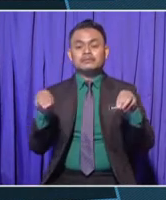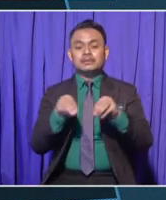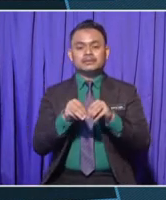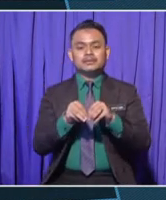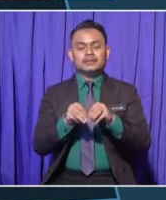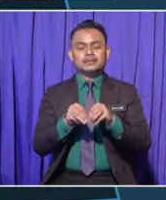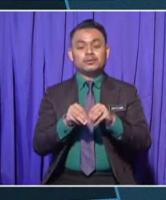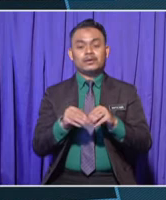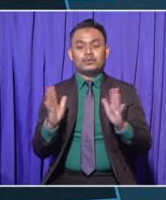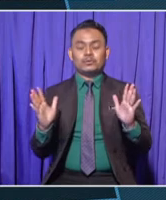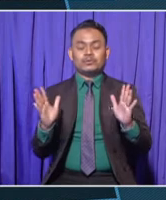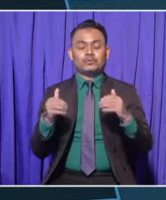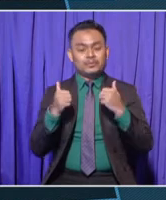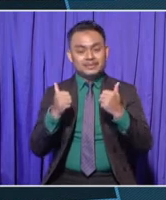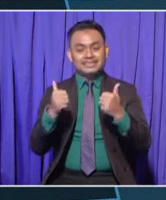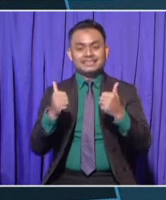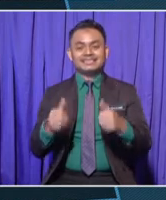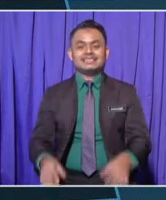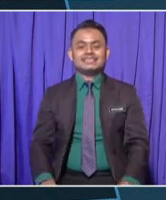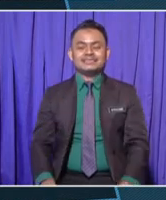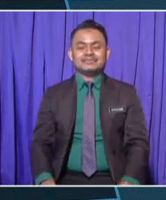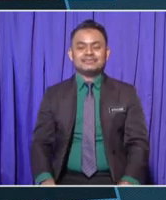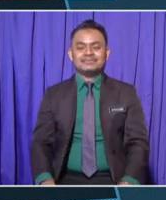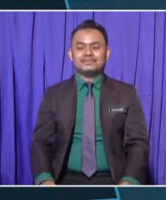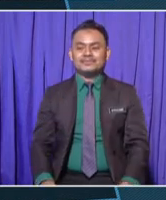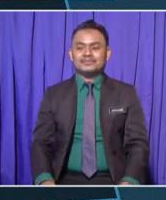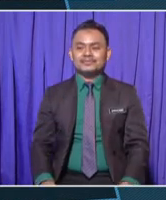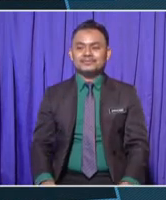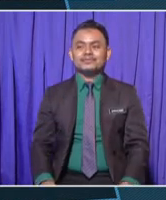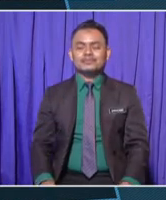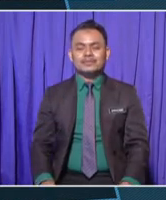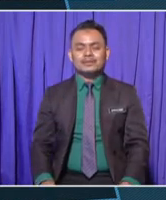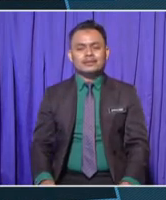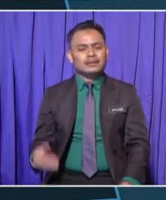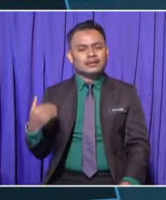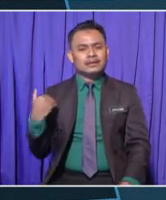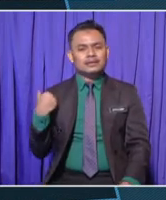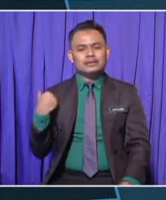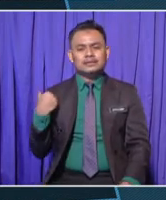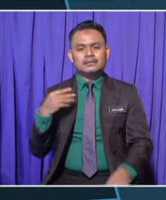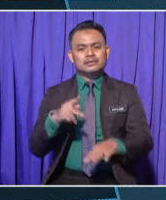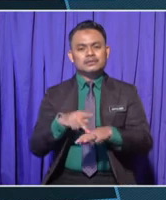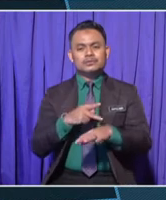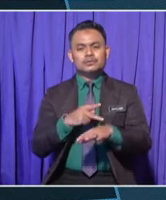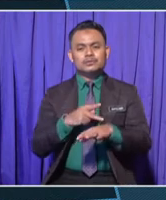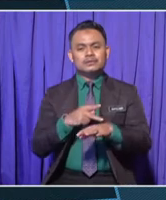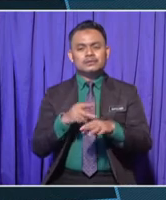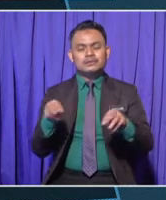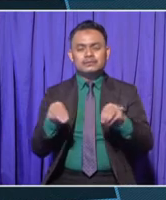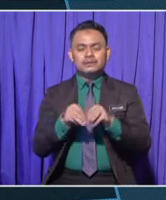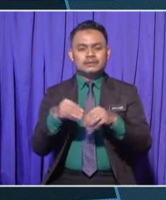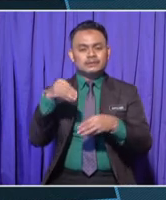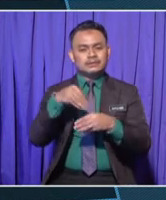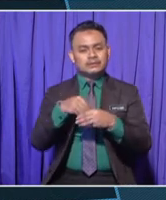Wow! It's like magic, right? Are there any uses of magnet in our